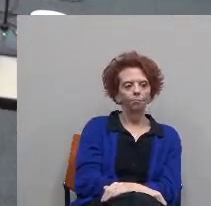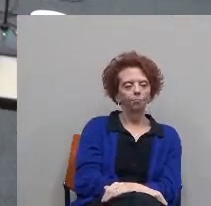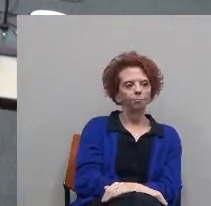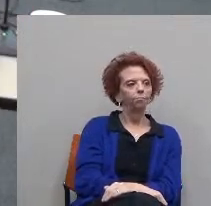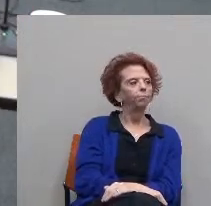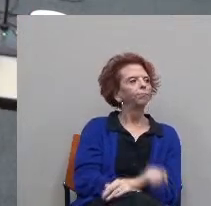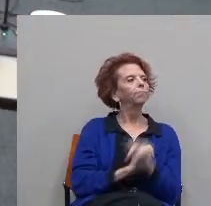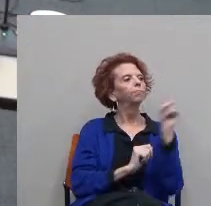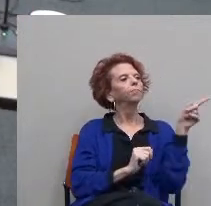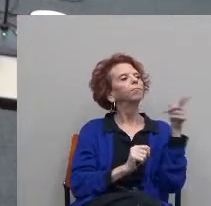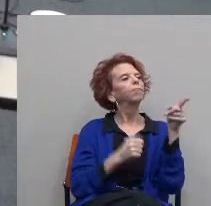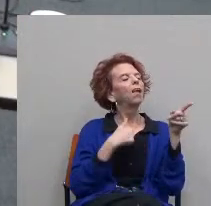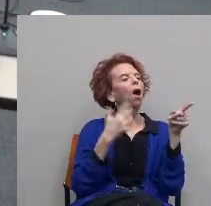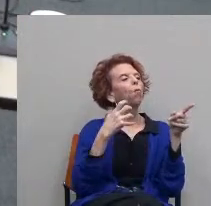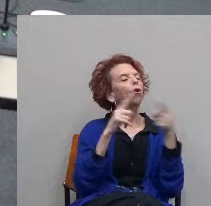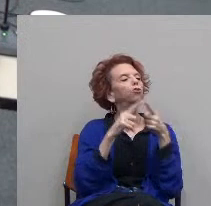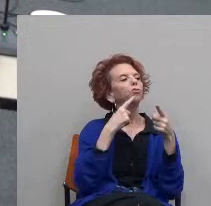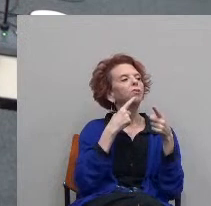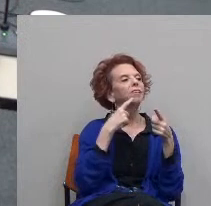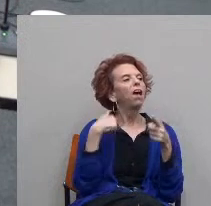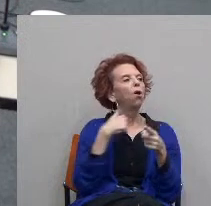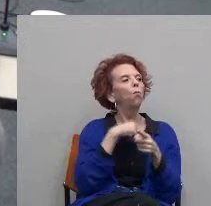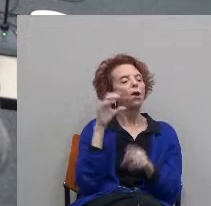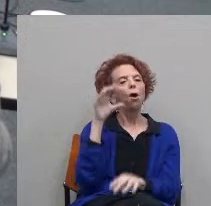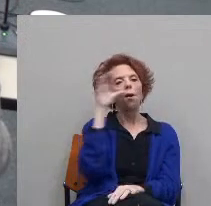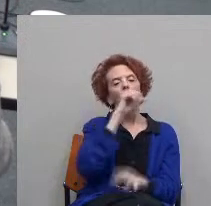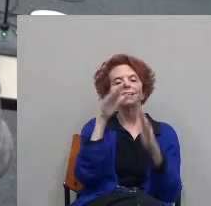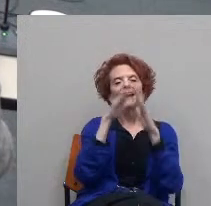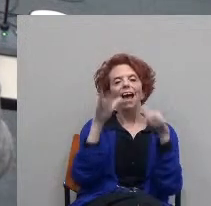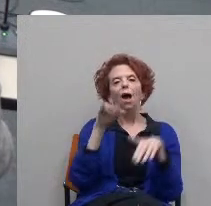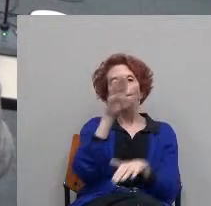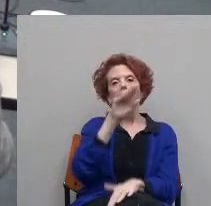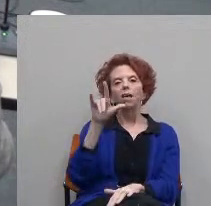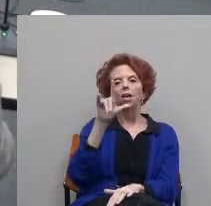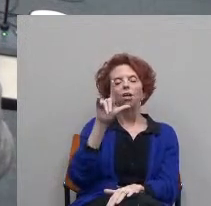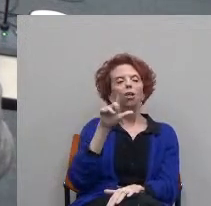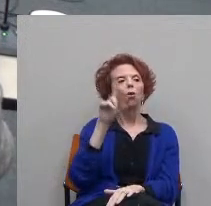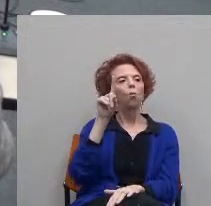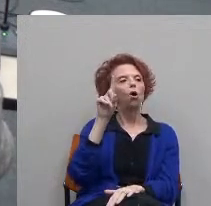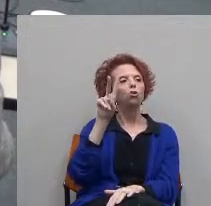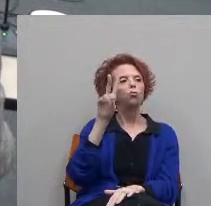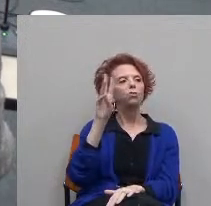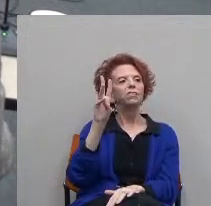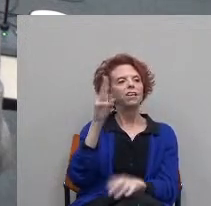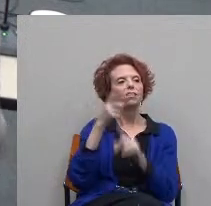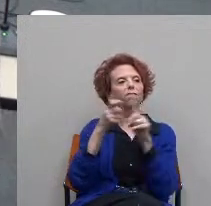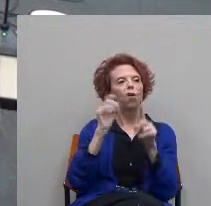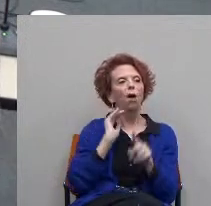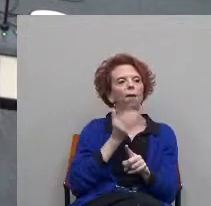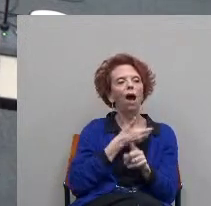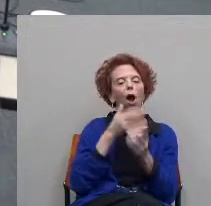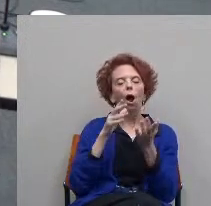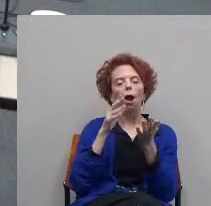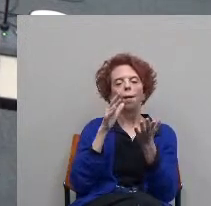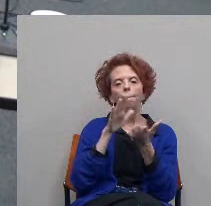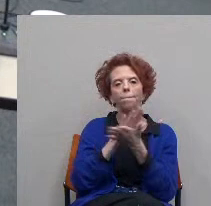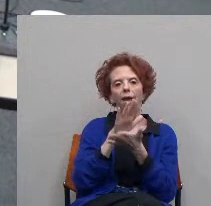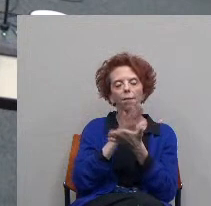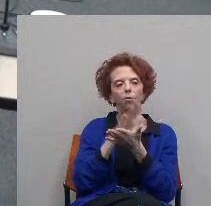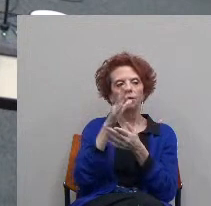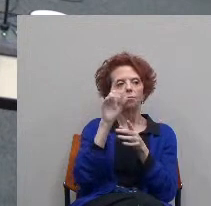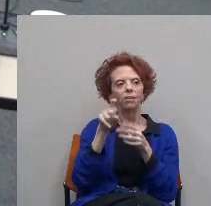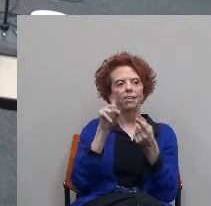I just want to point out, Shannon, we are missing House Bill 326 from our packet, so we might want to get copies of that.